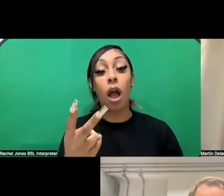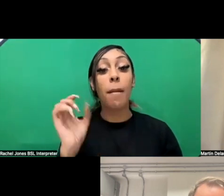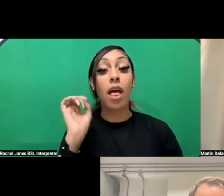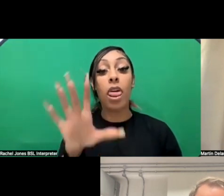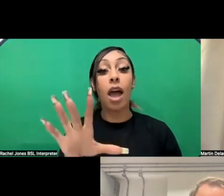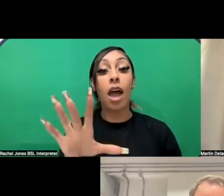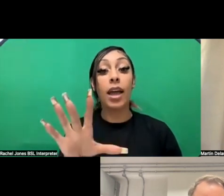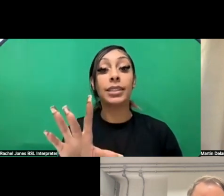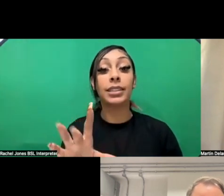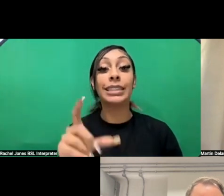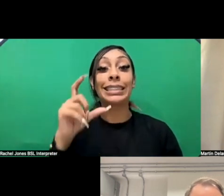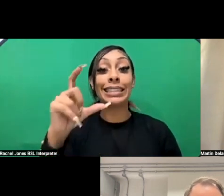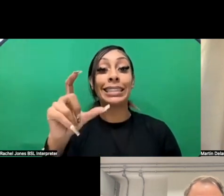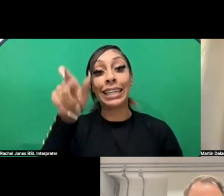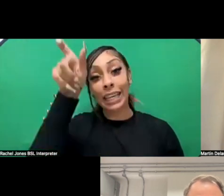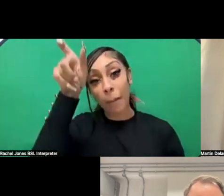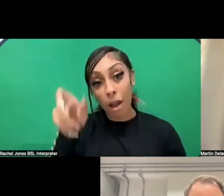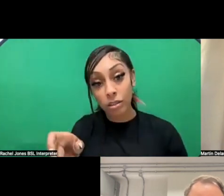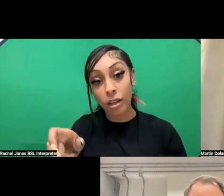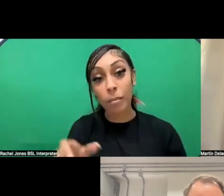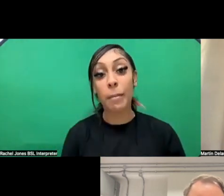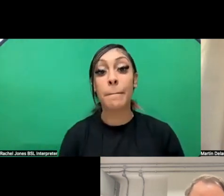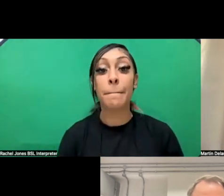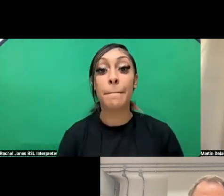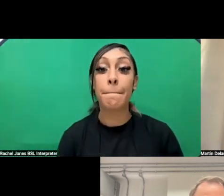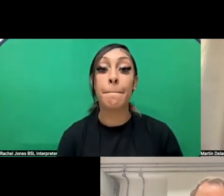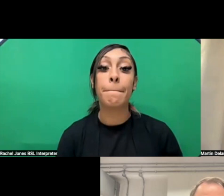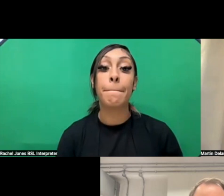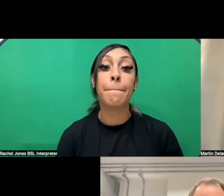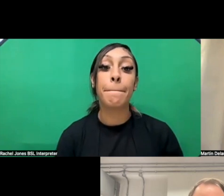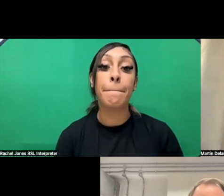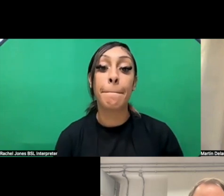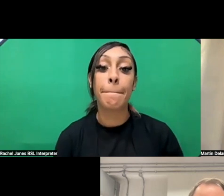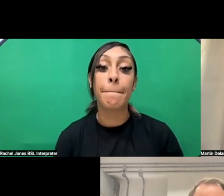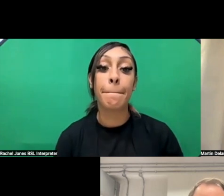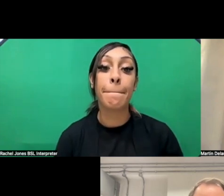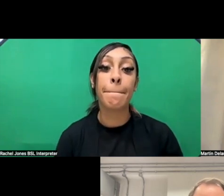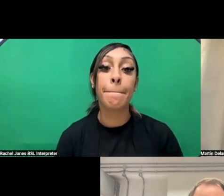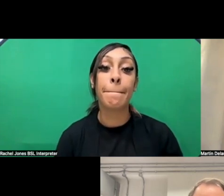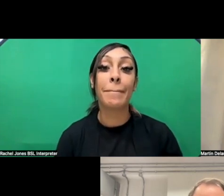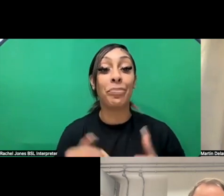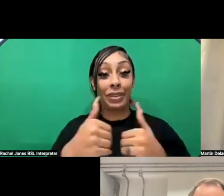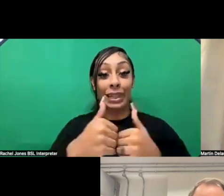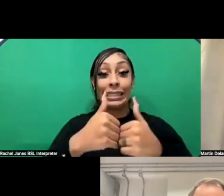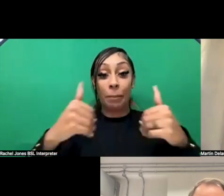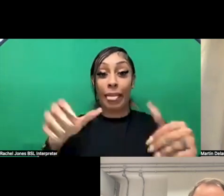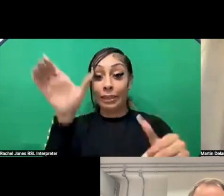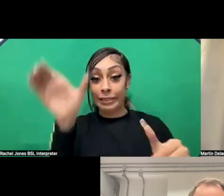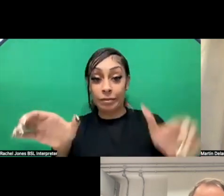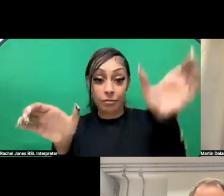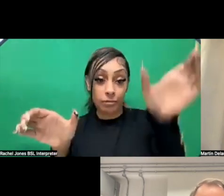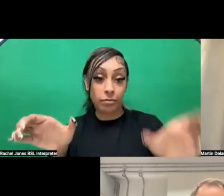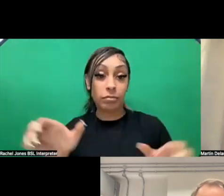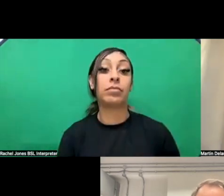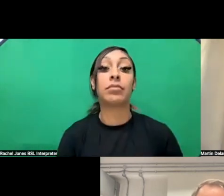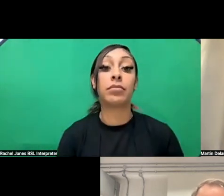have C down in the bottom left corner, for example. And then there's split mode. So you can quickly change the